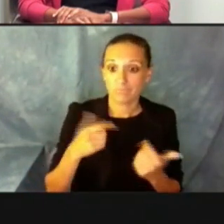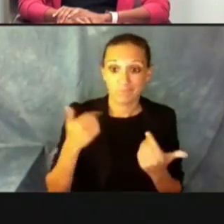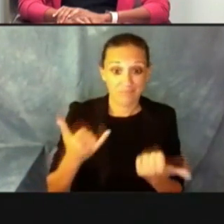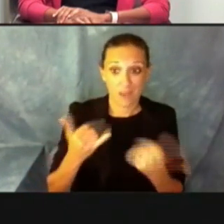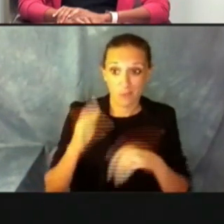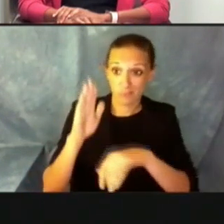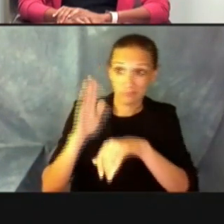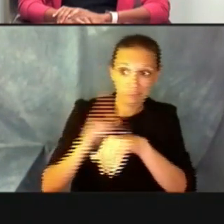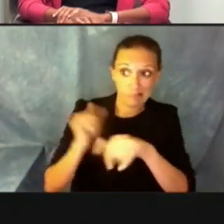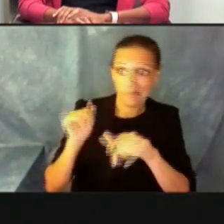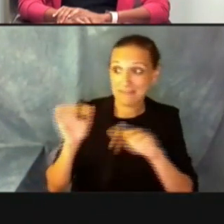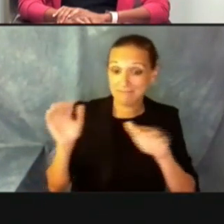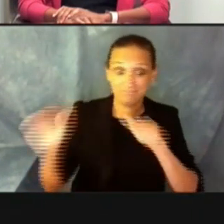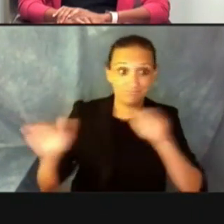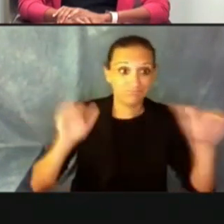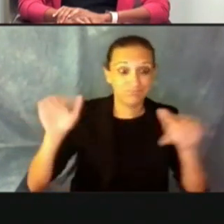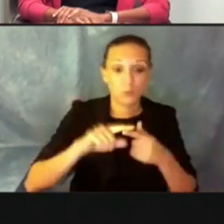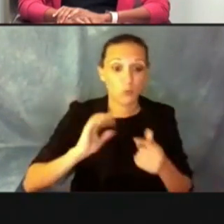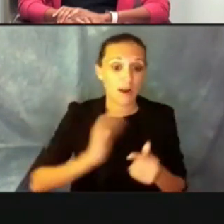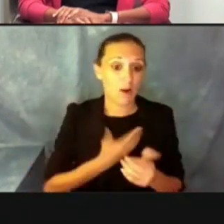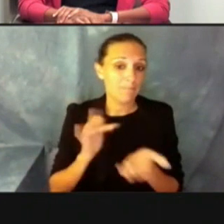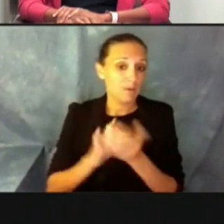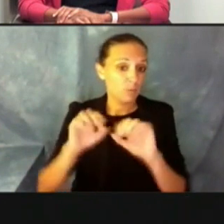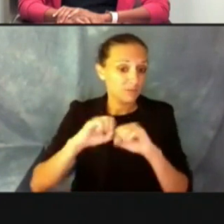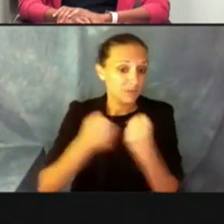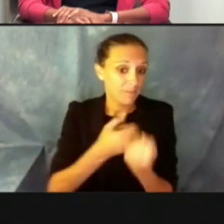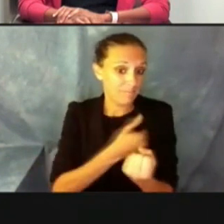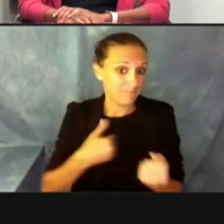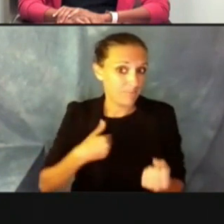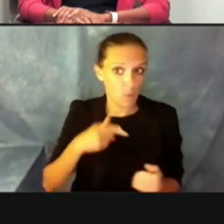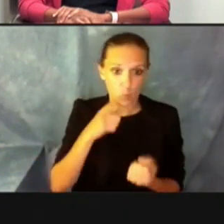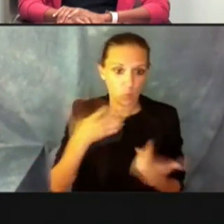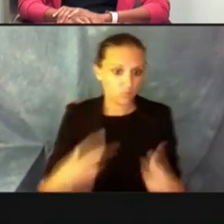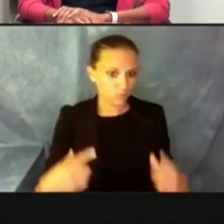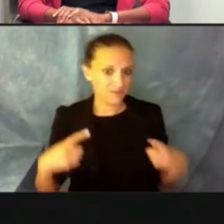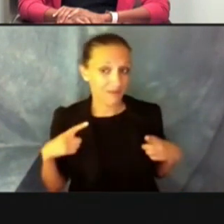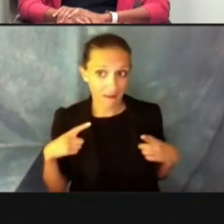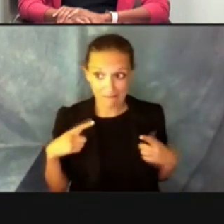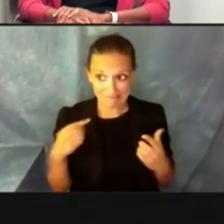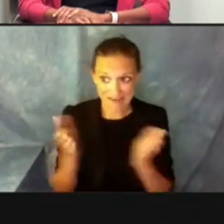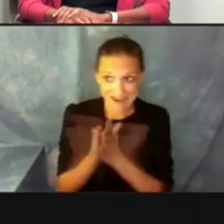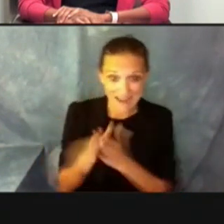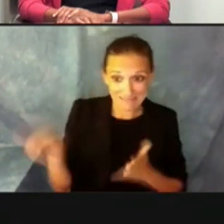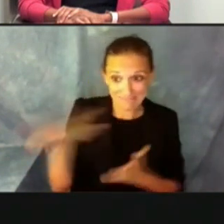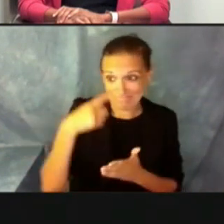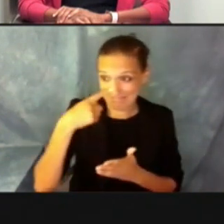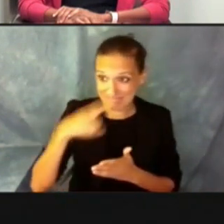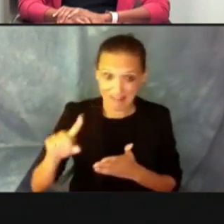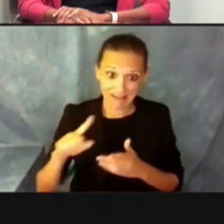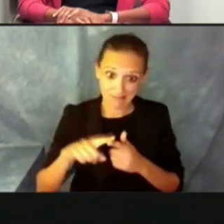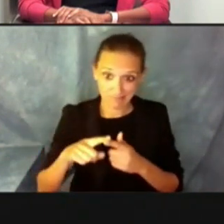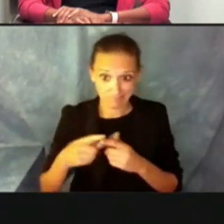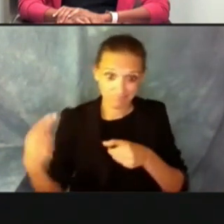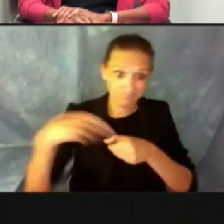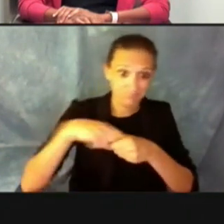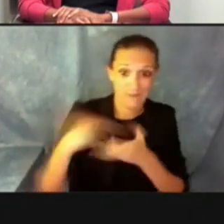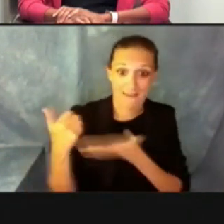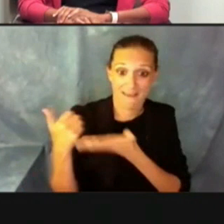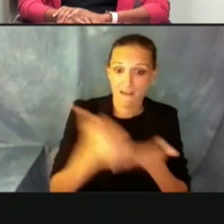to our medical society members who are retirees and asking them to step up to help in